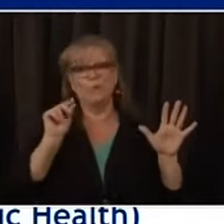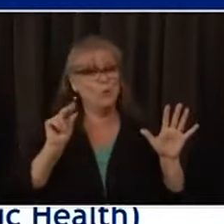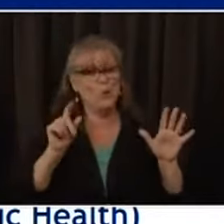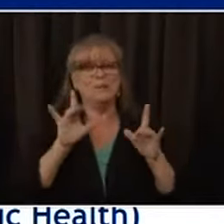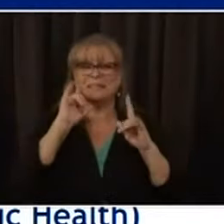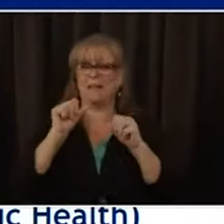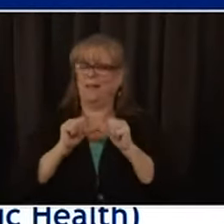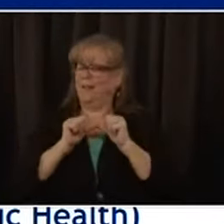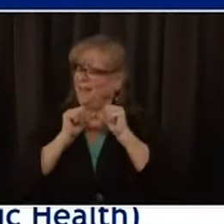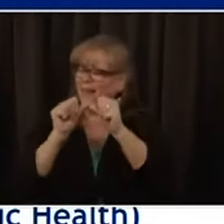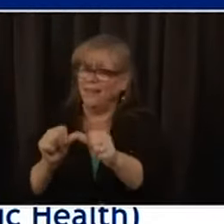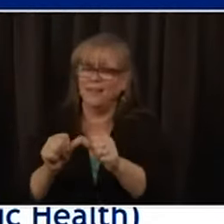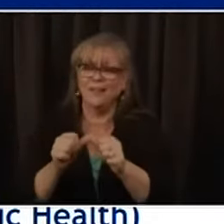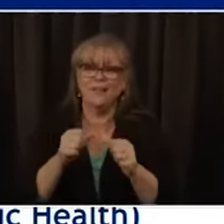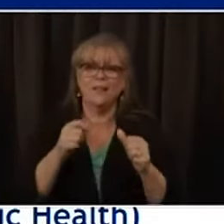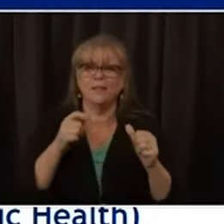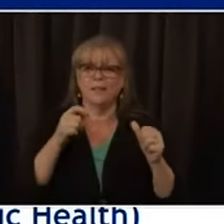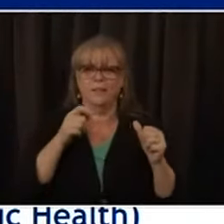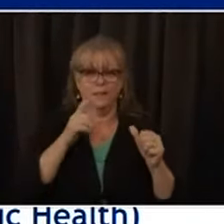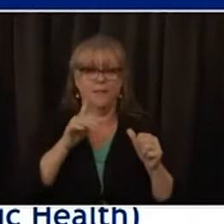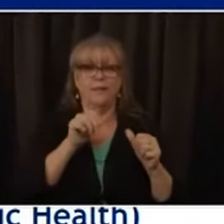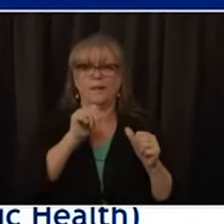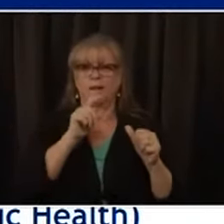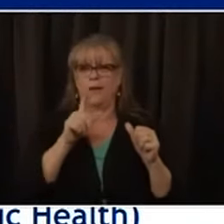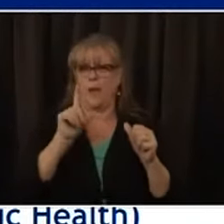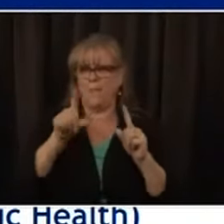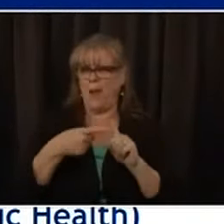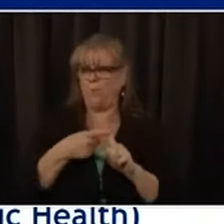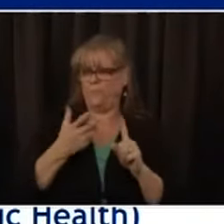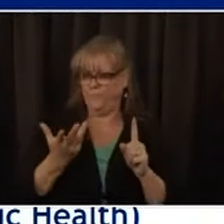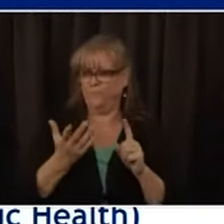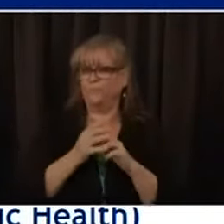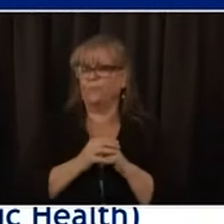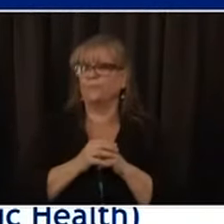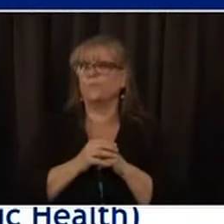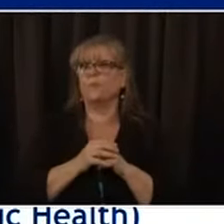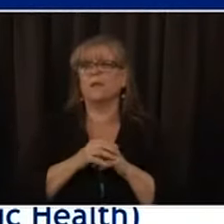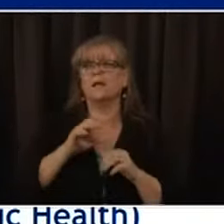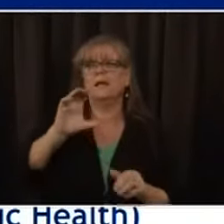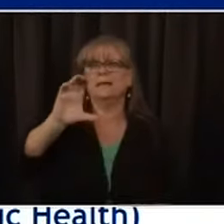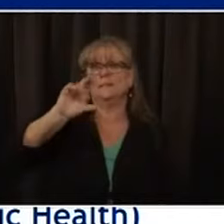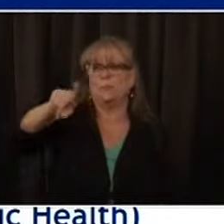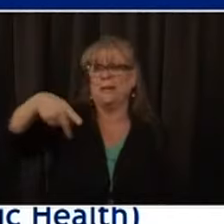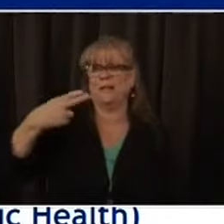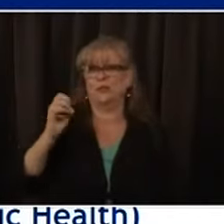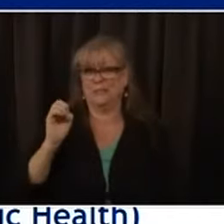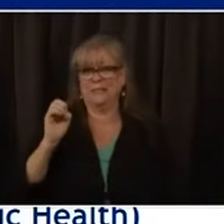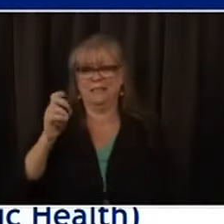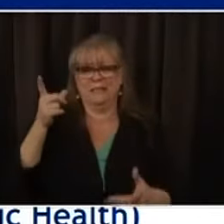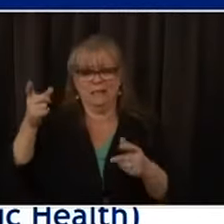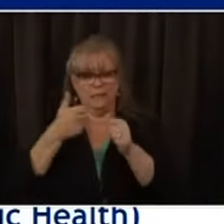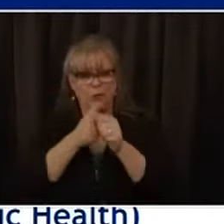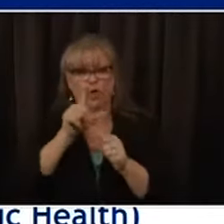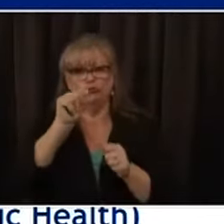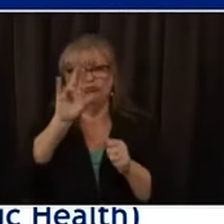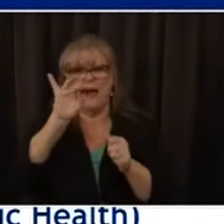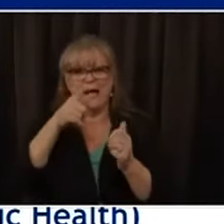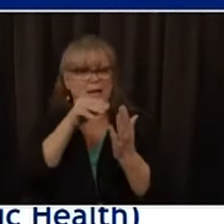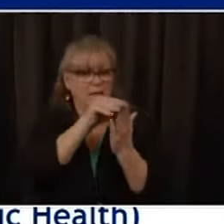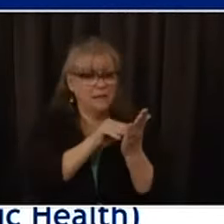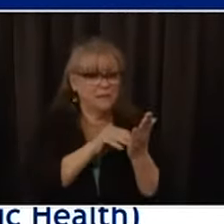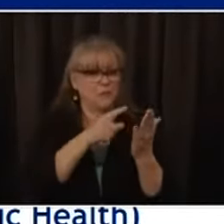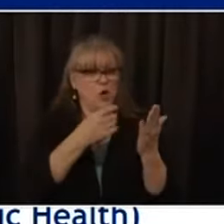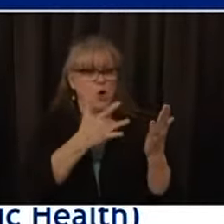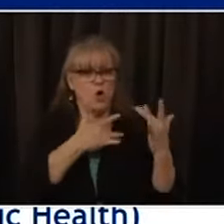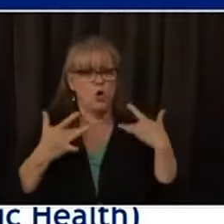the many variants of concerns that our department is tracking daily. Some appear to be more contagious and